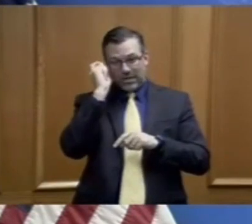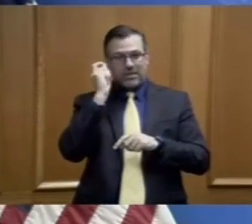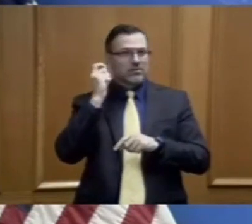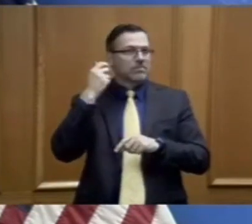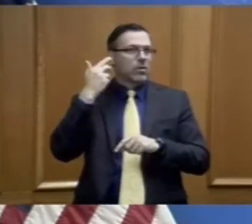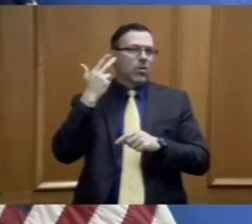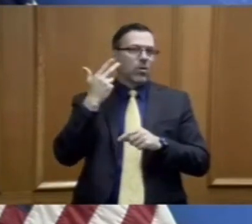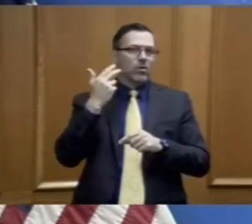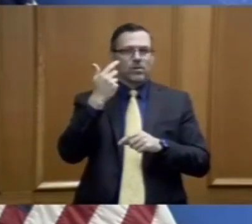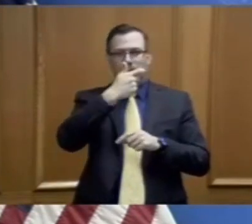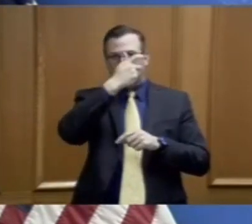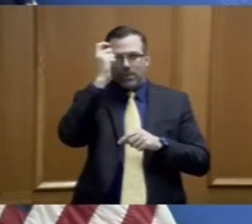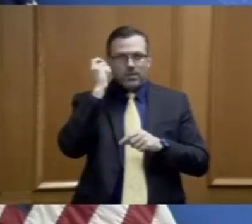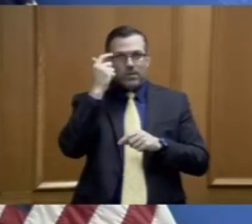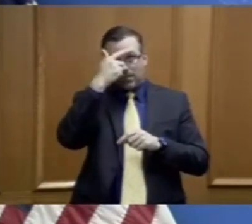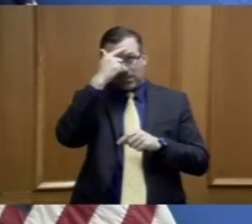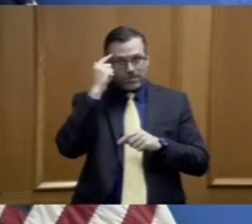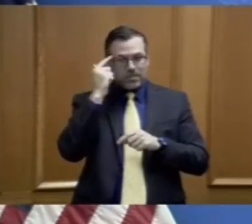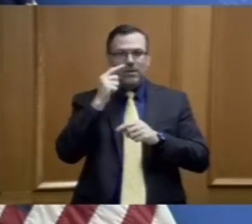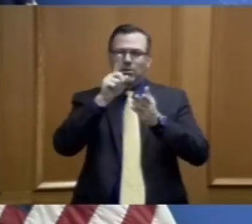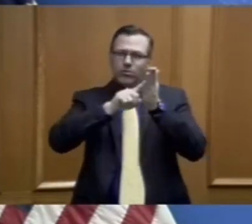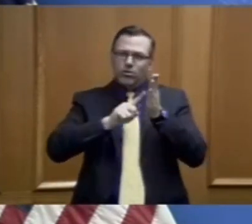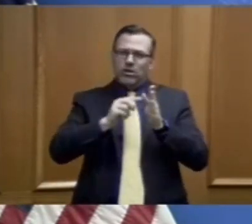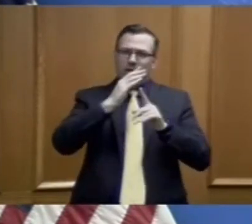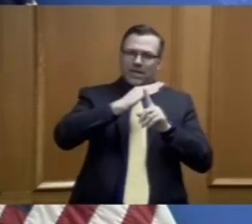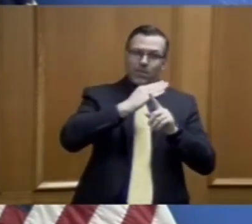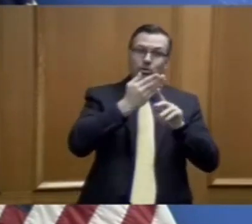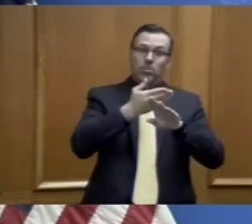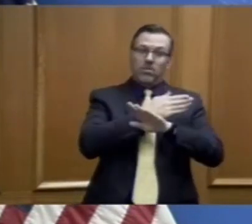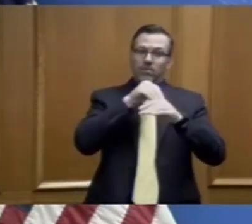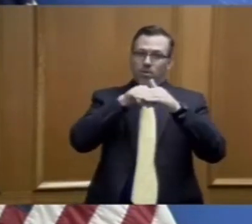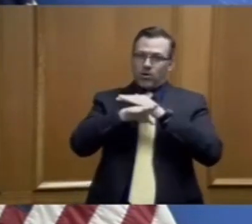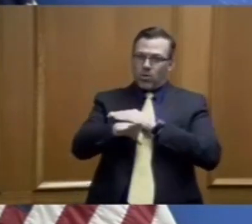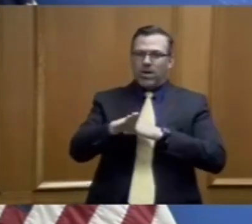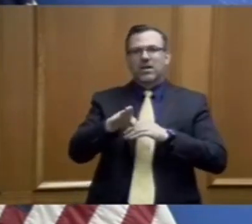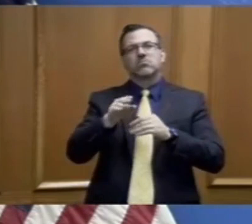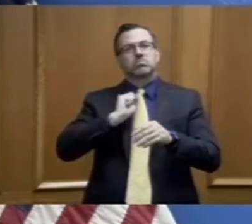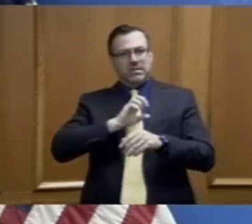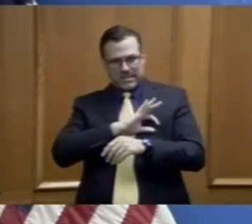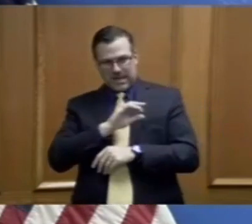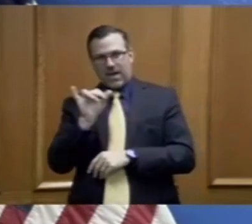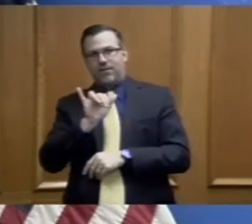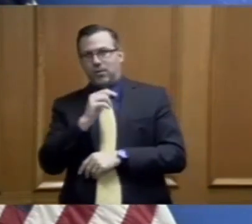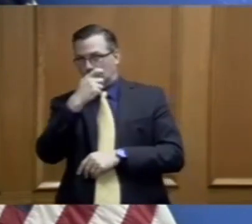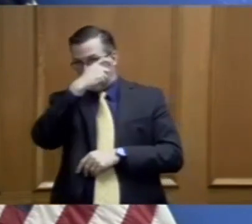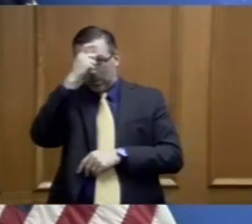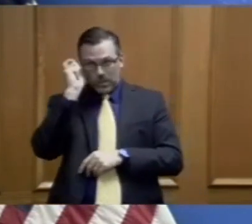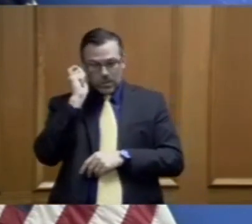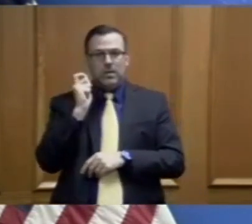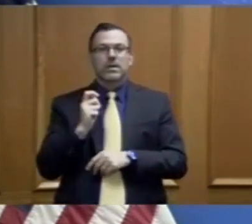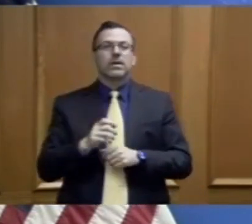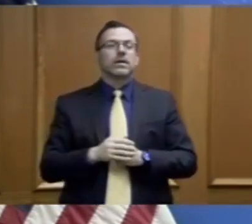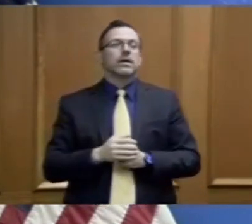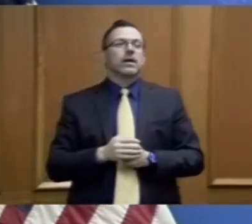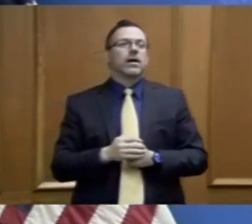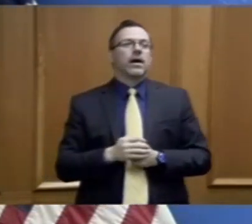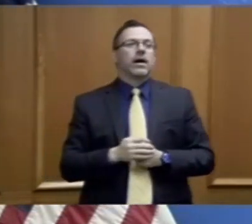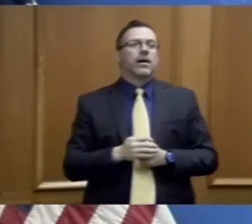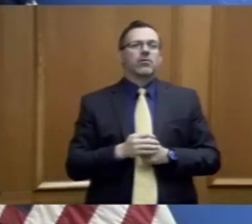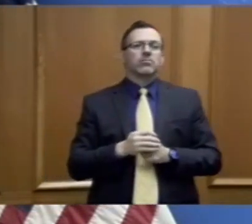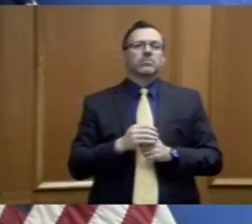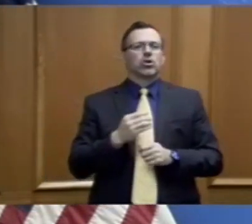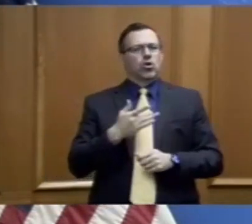social distancing that will protect folks as they begin to visit those businesses. And we